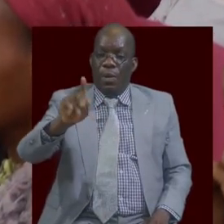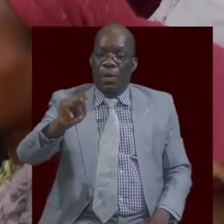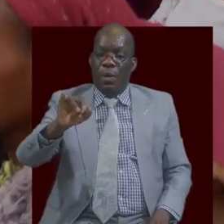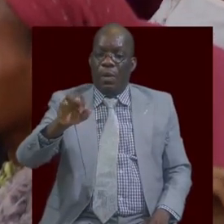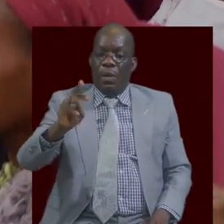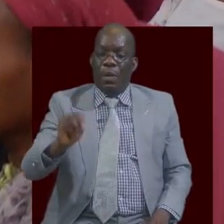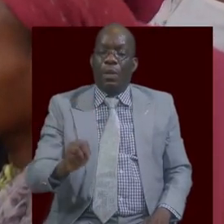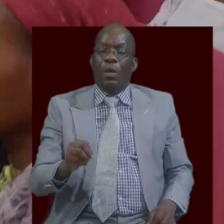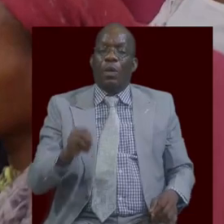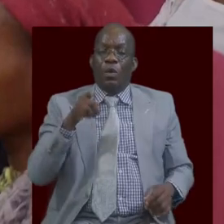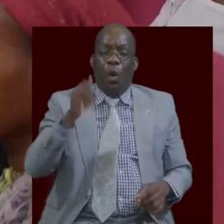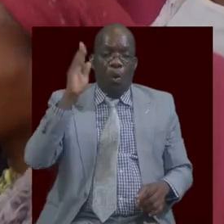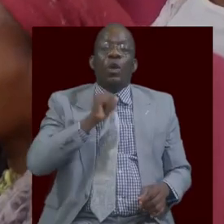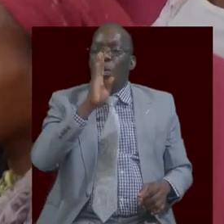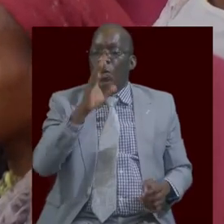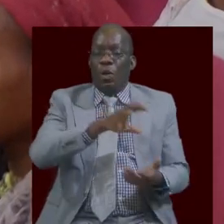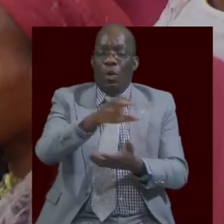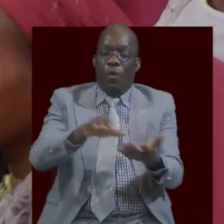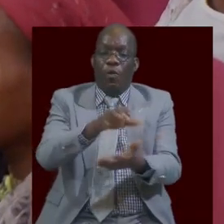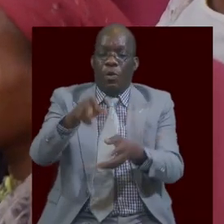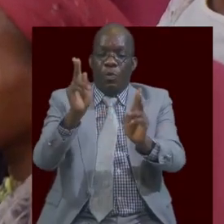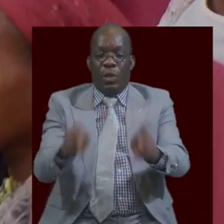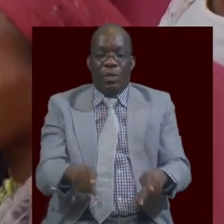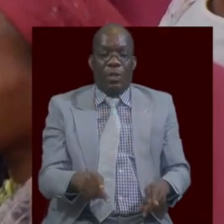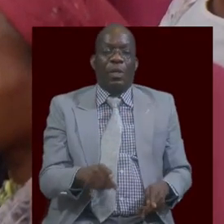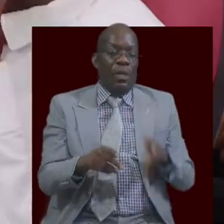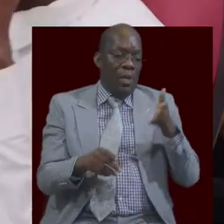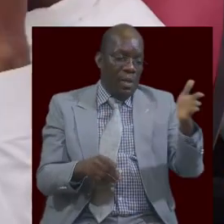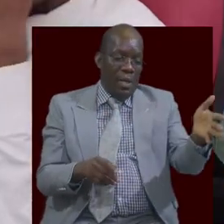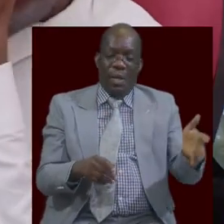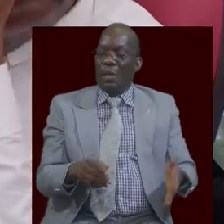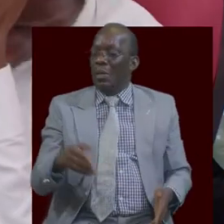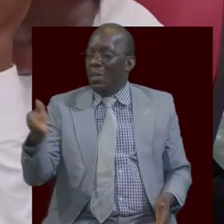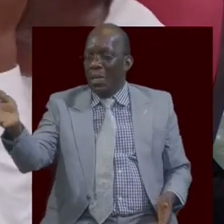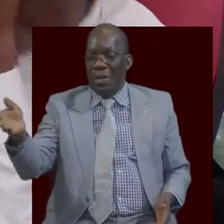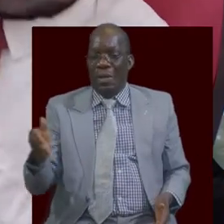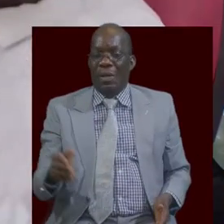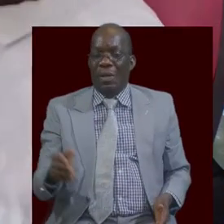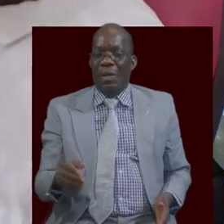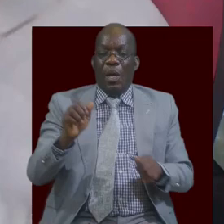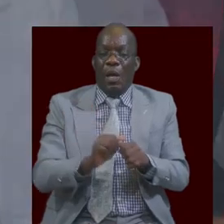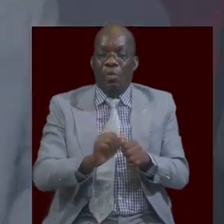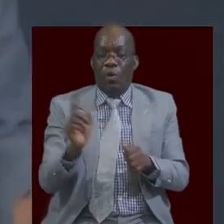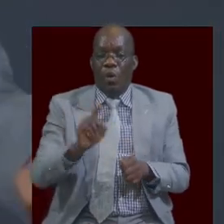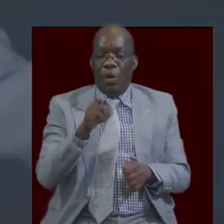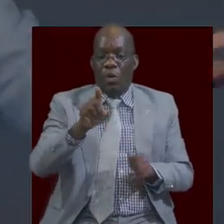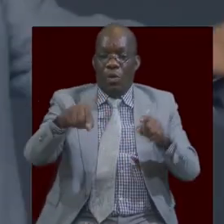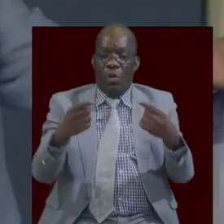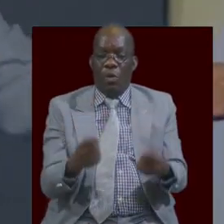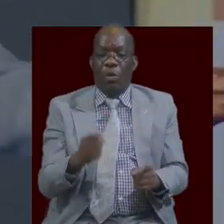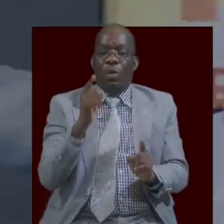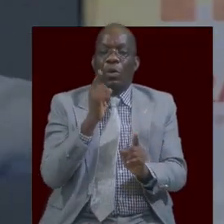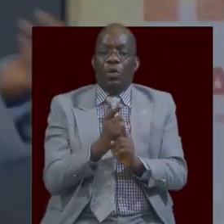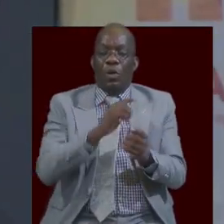vacillating personality. It's here, it's there, and everywhere he goes, it just vacillates. He